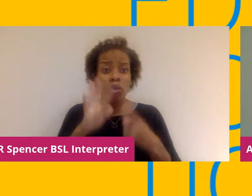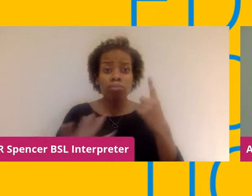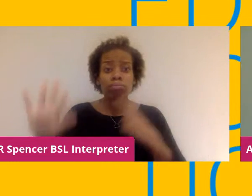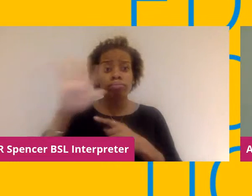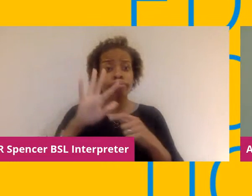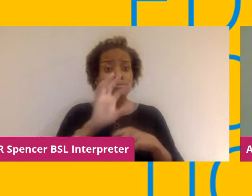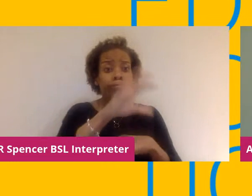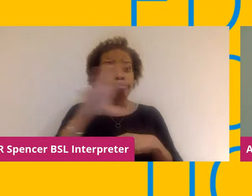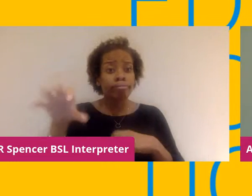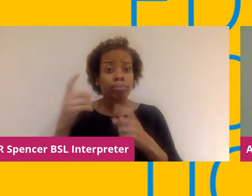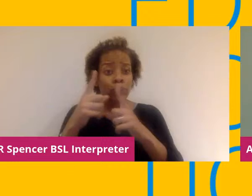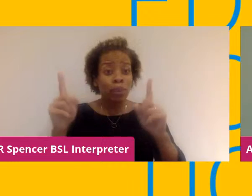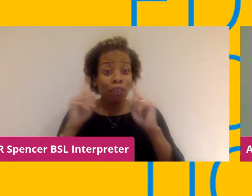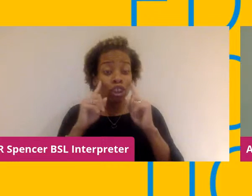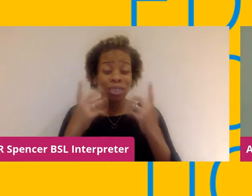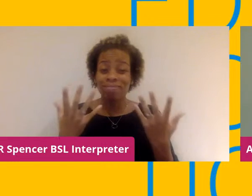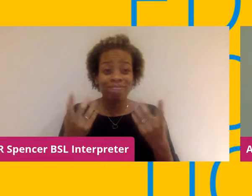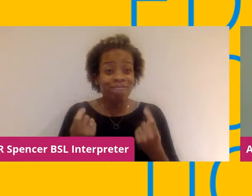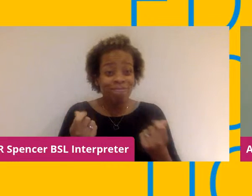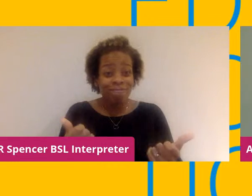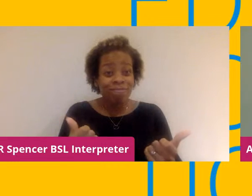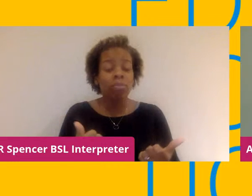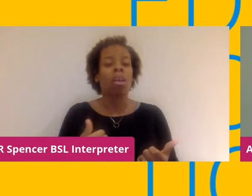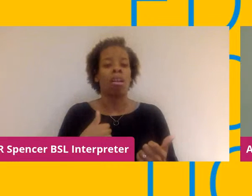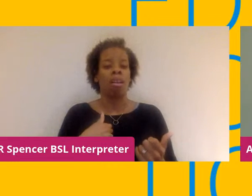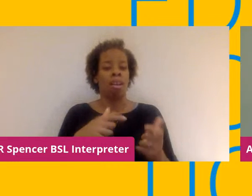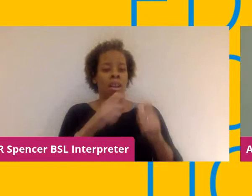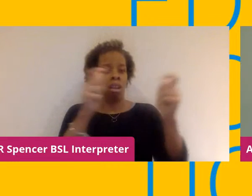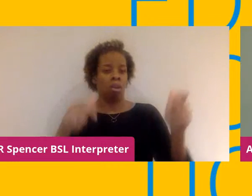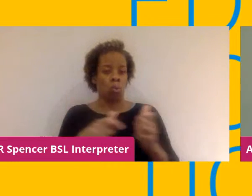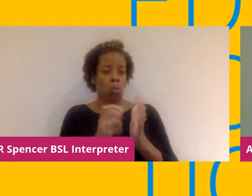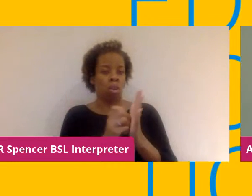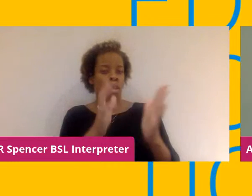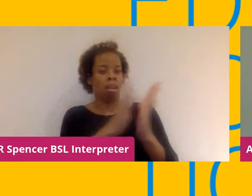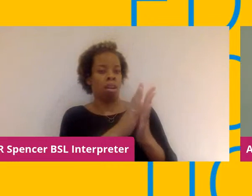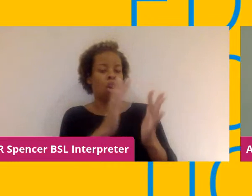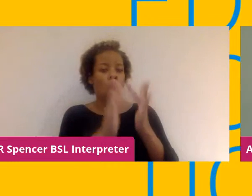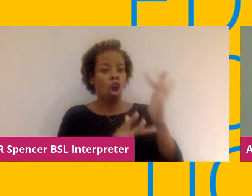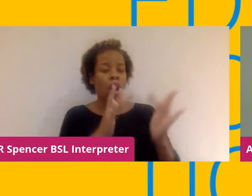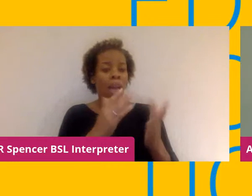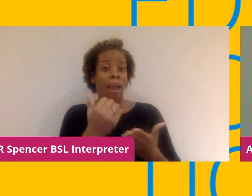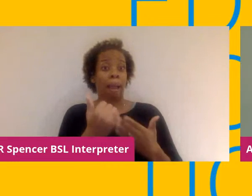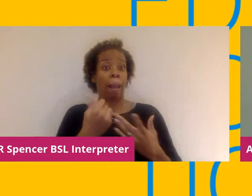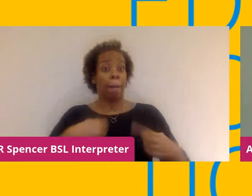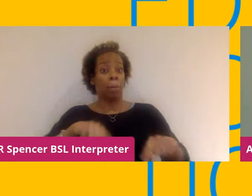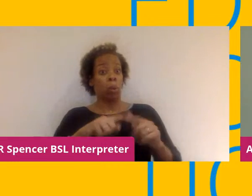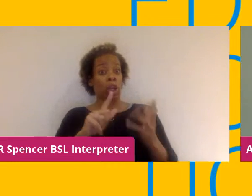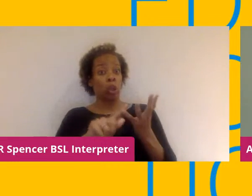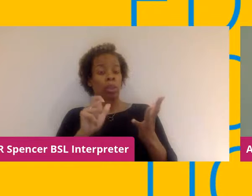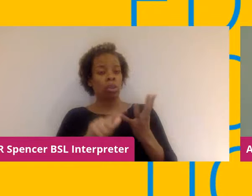really quite essential for UCU to see what's actually going on the ground and where